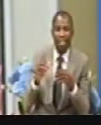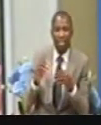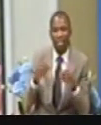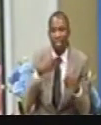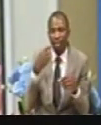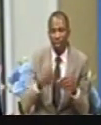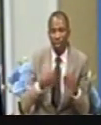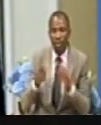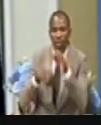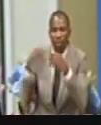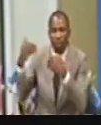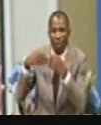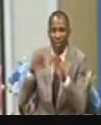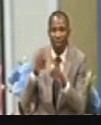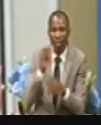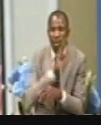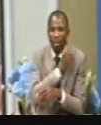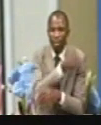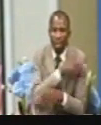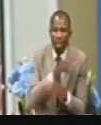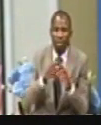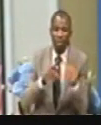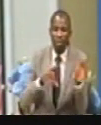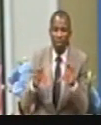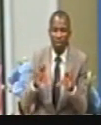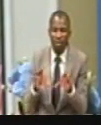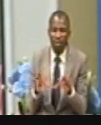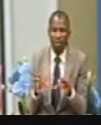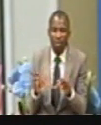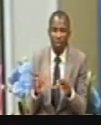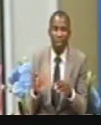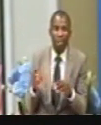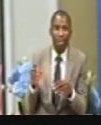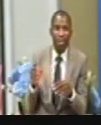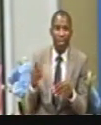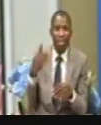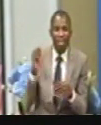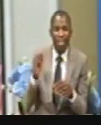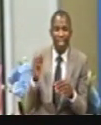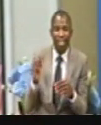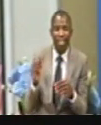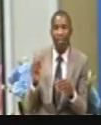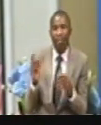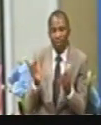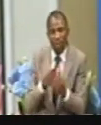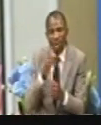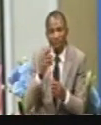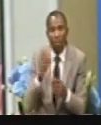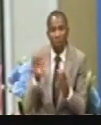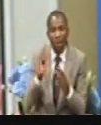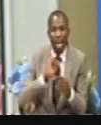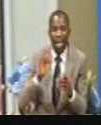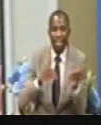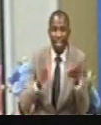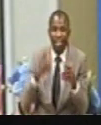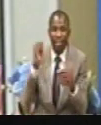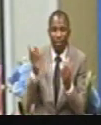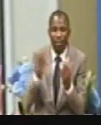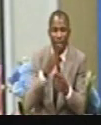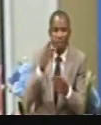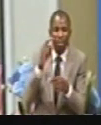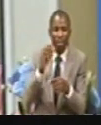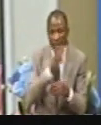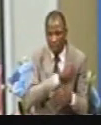have to refer me back to the hospital where they conducted the first operation. Then when I got there, after the test